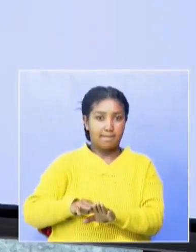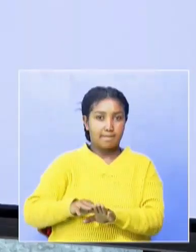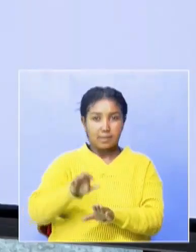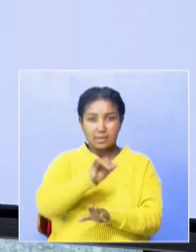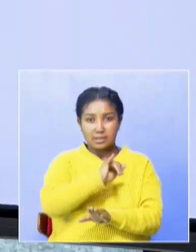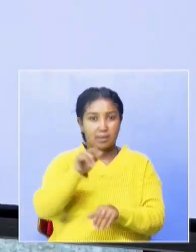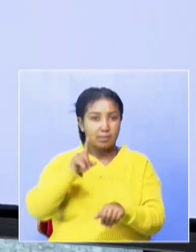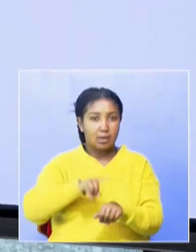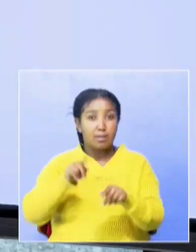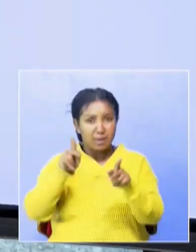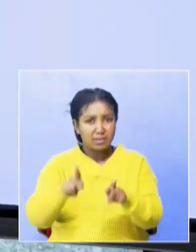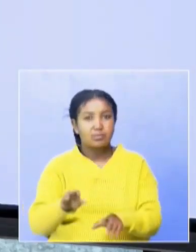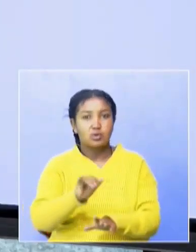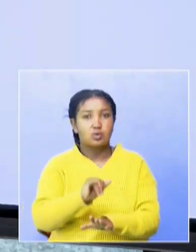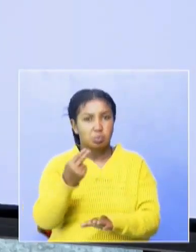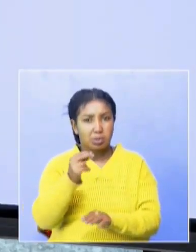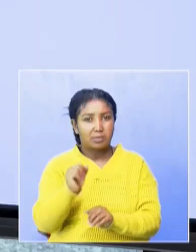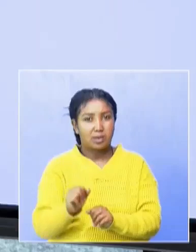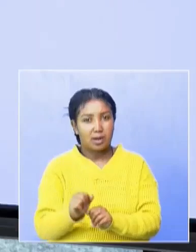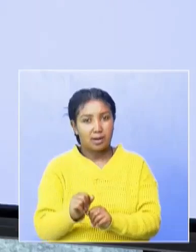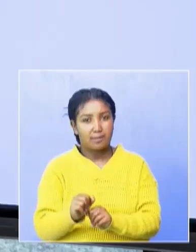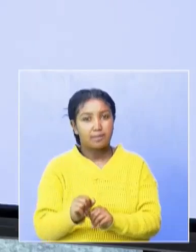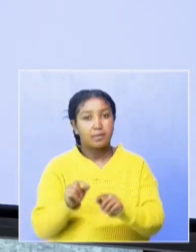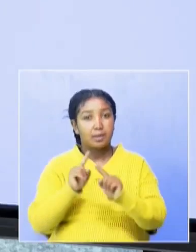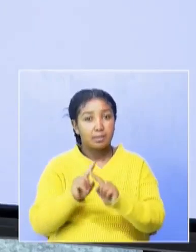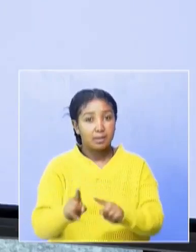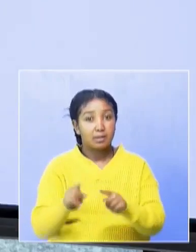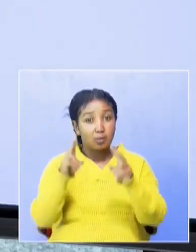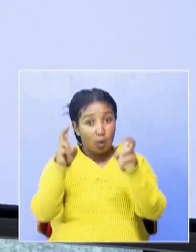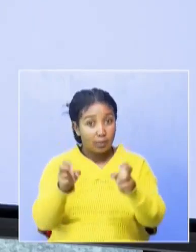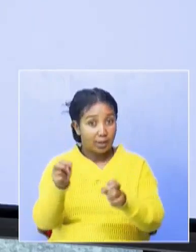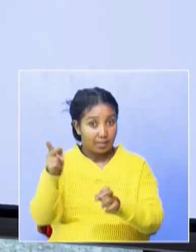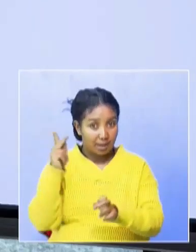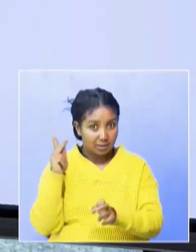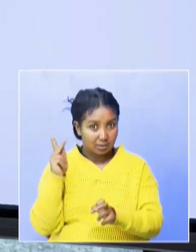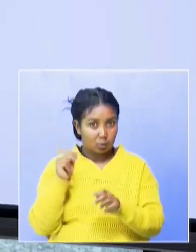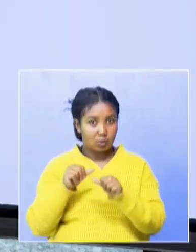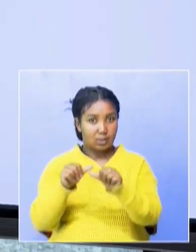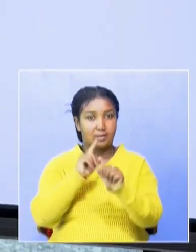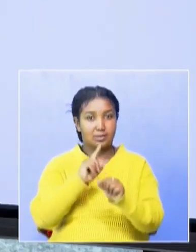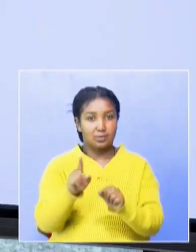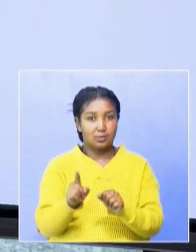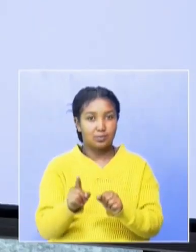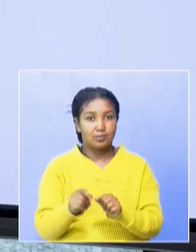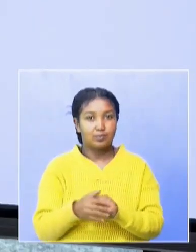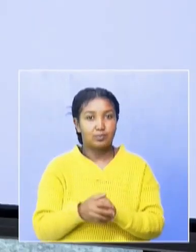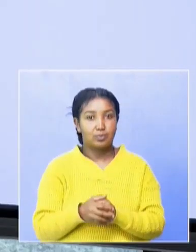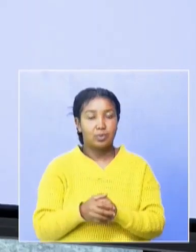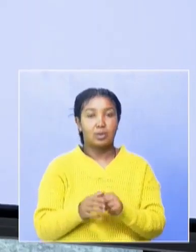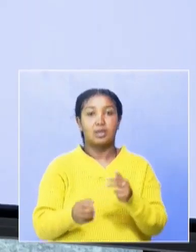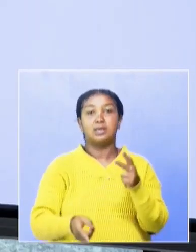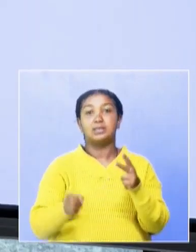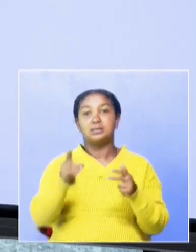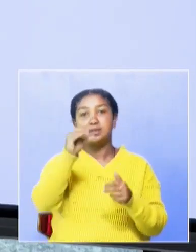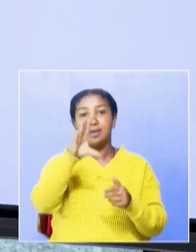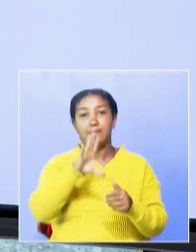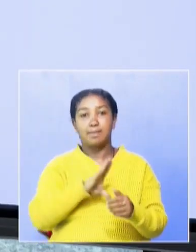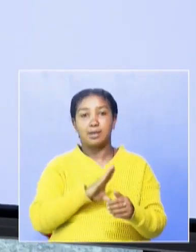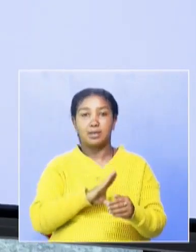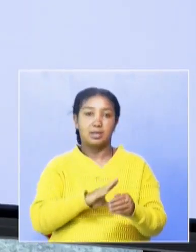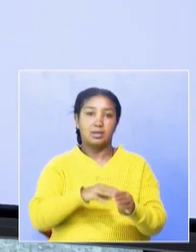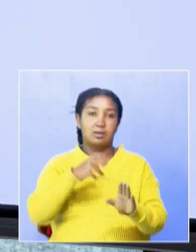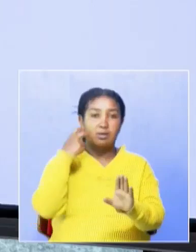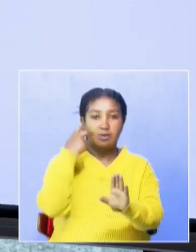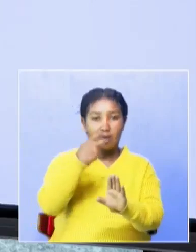past, in the present also we can use it. But our topic is about past continuous tense. Somebody knocked the